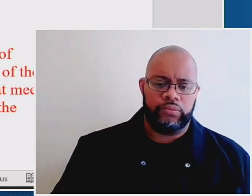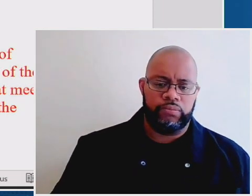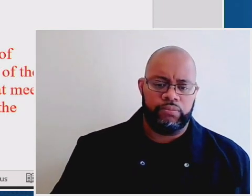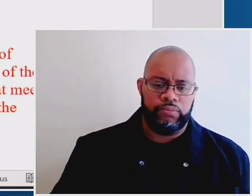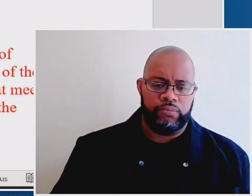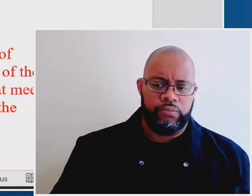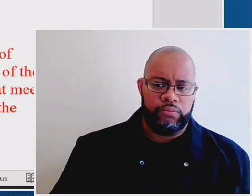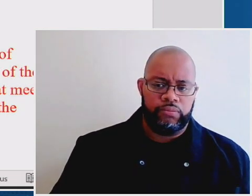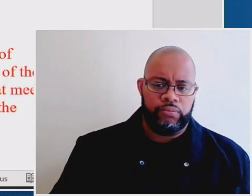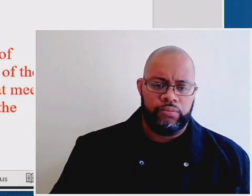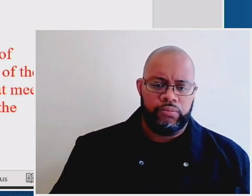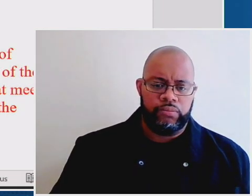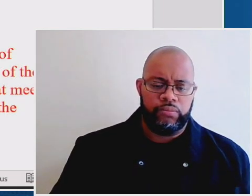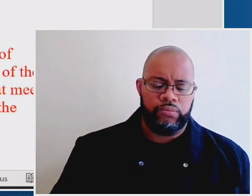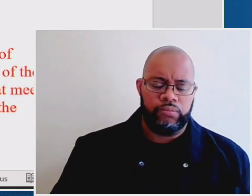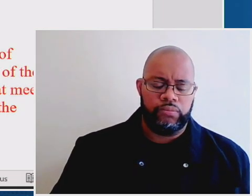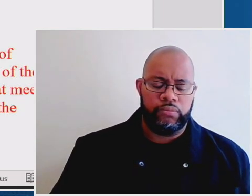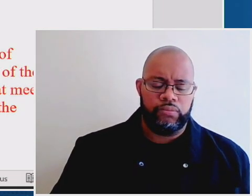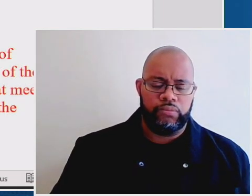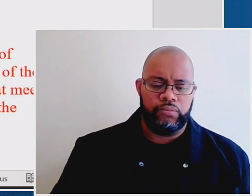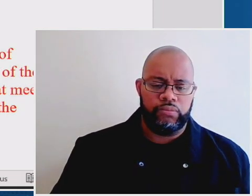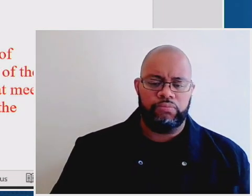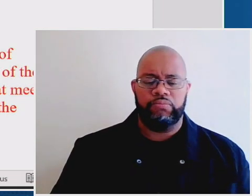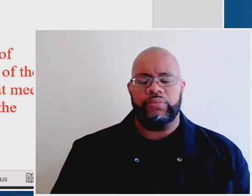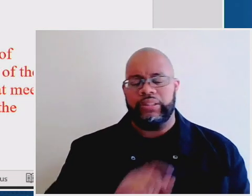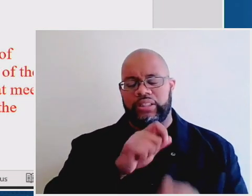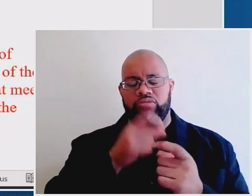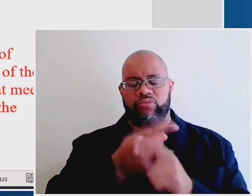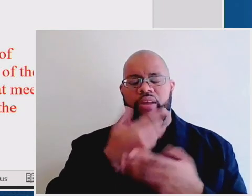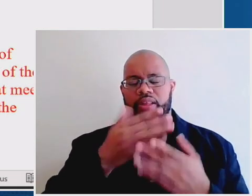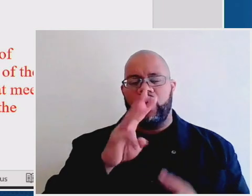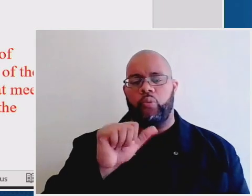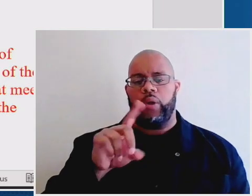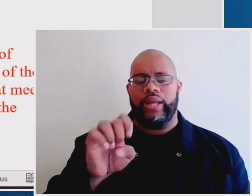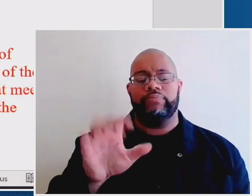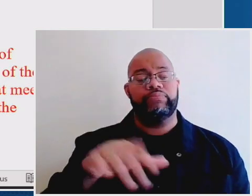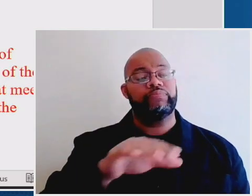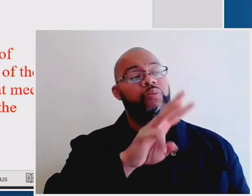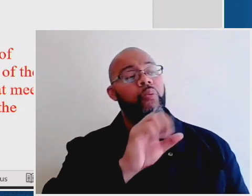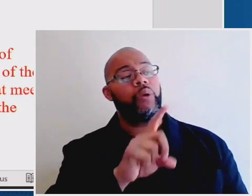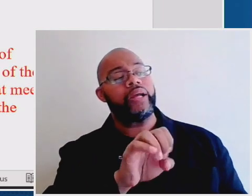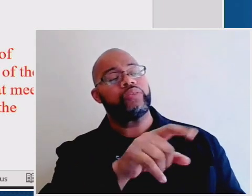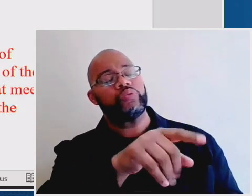Yeah, exactly right. Thanks, Wade. Excuse me, Wade. So you mean